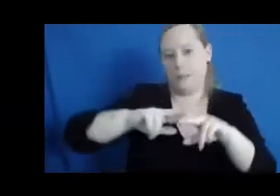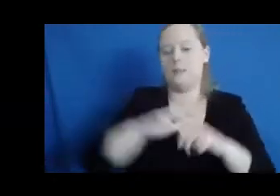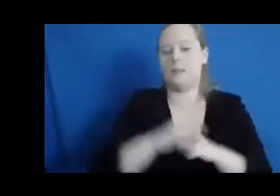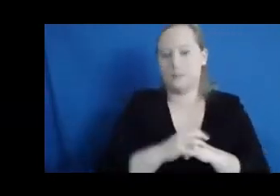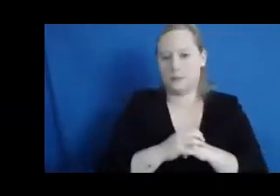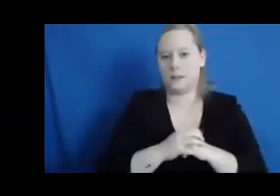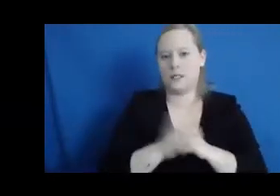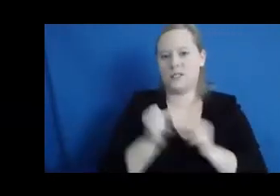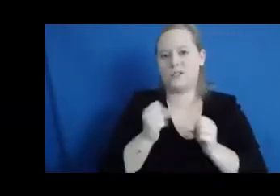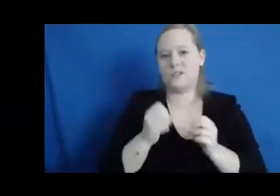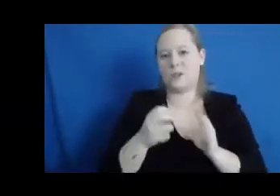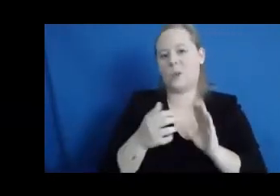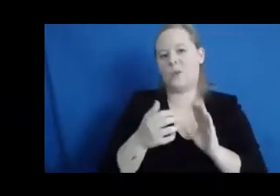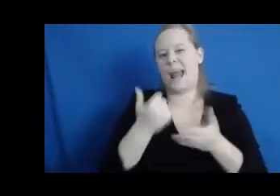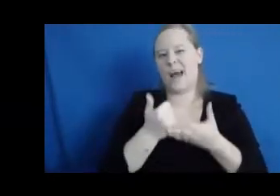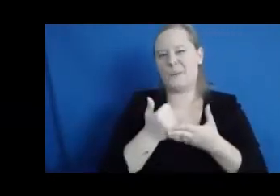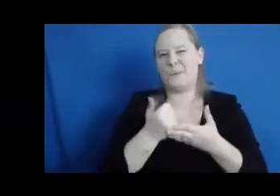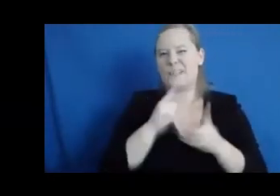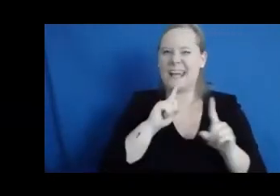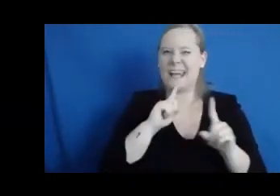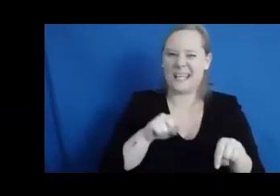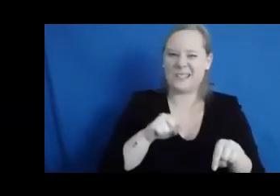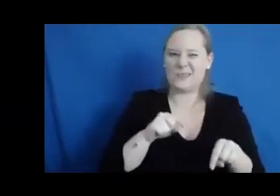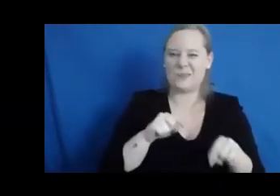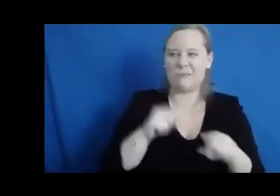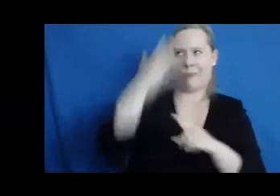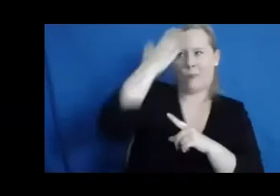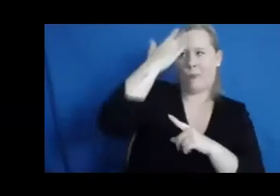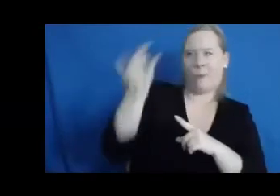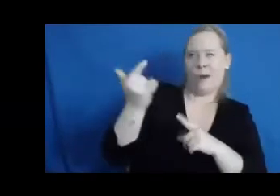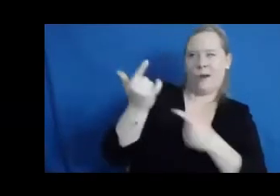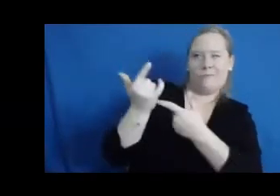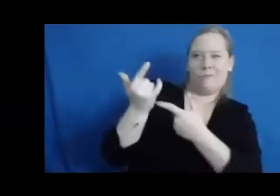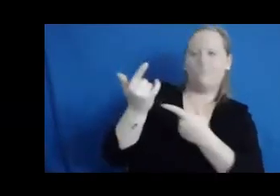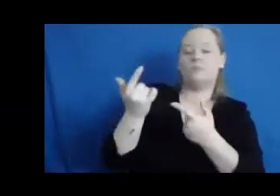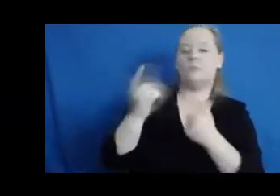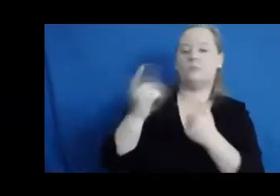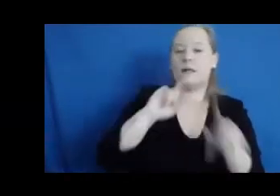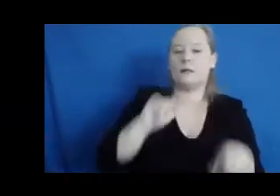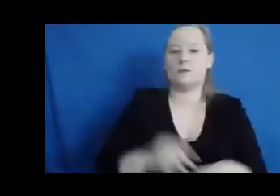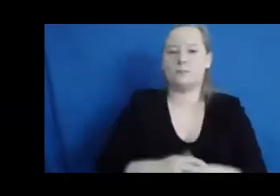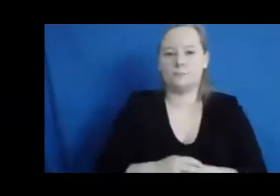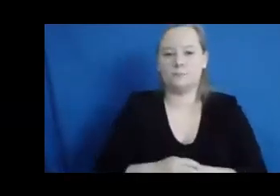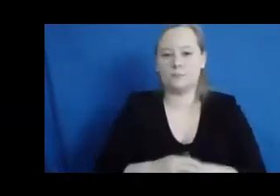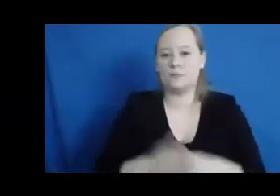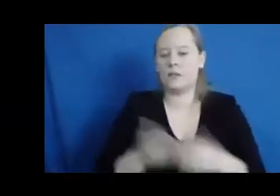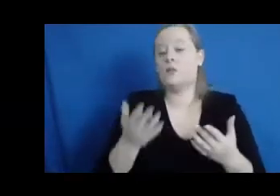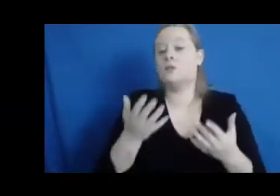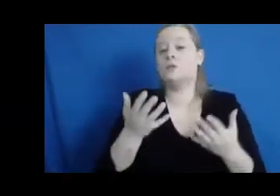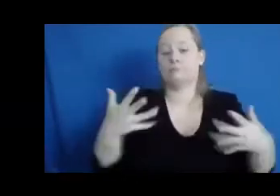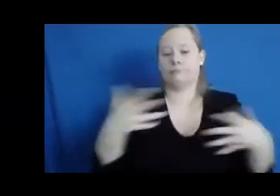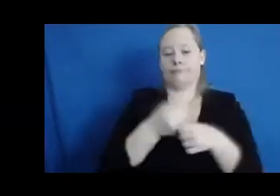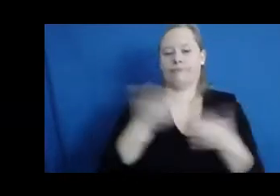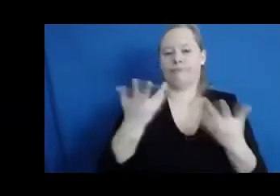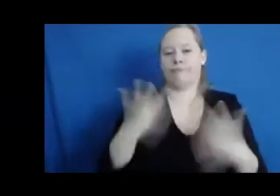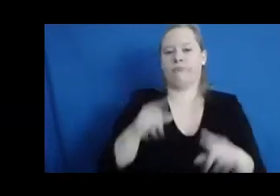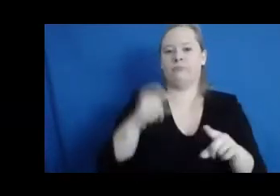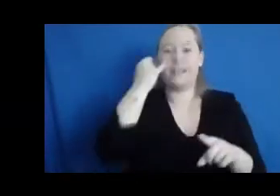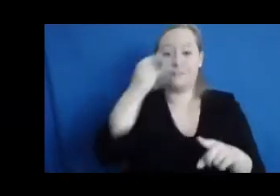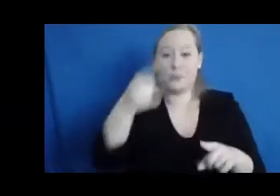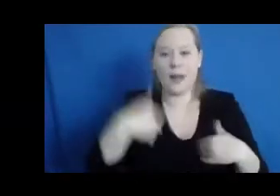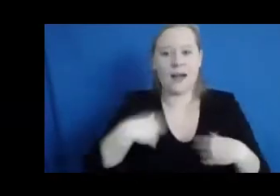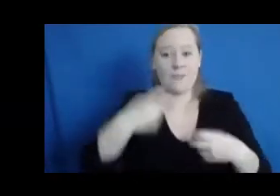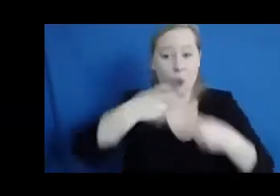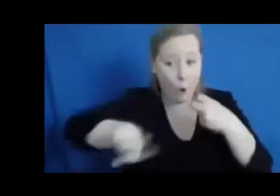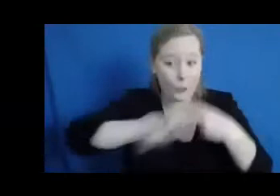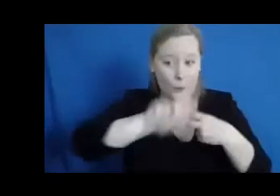helps answer some of the whys about where we're seeing that. So I'll just close with this. If you guys have really hard questions, I'm going to point